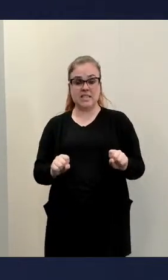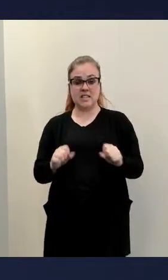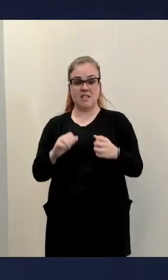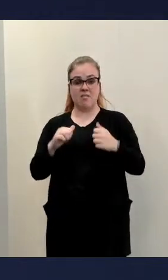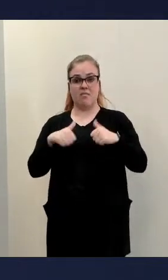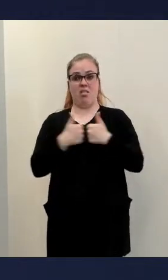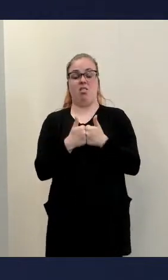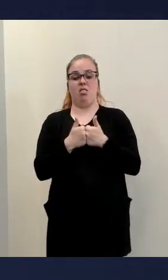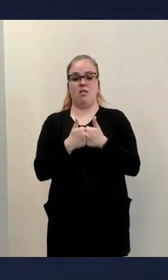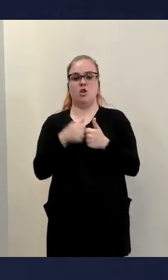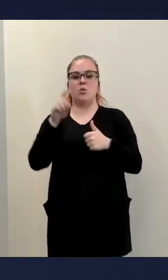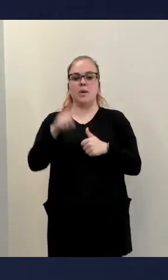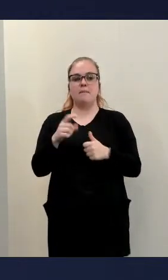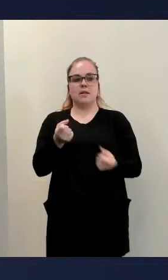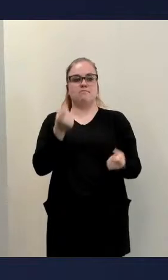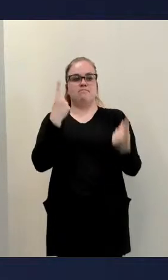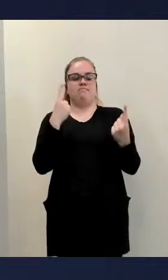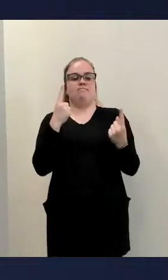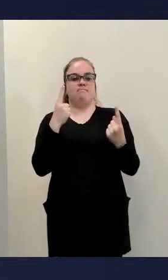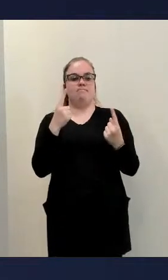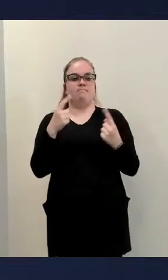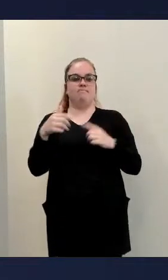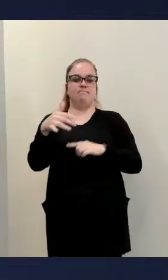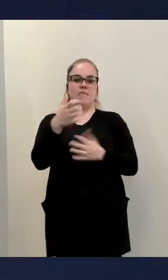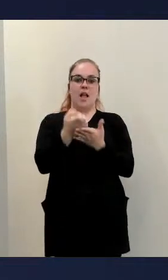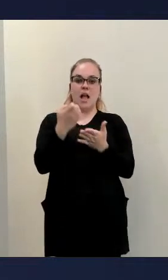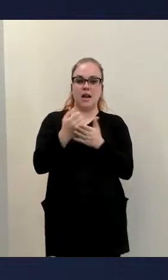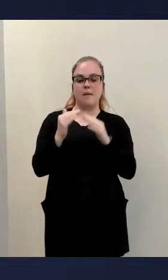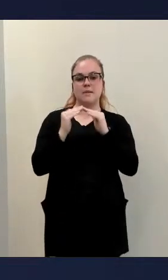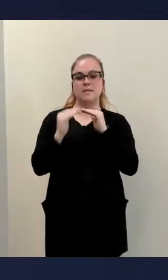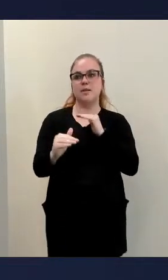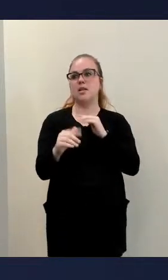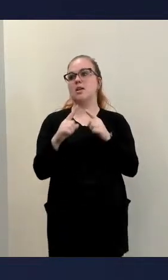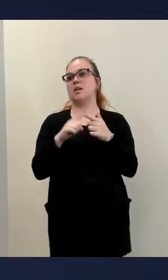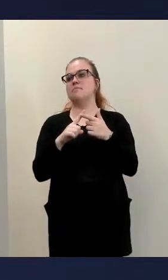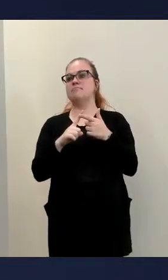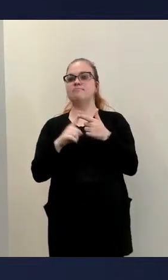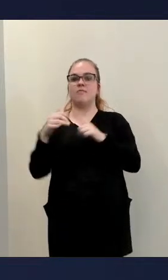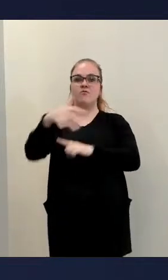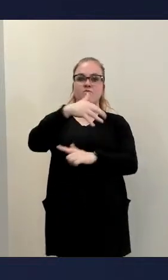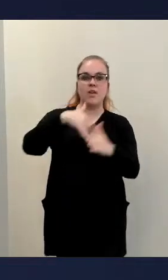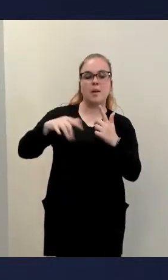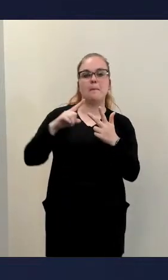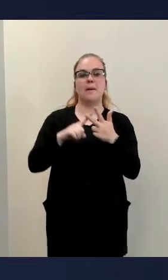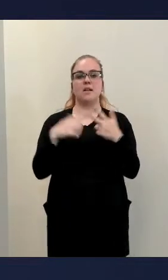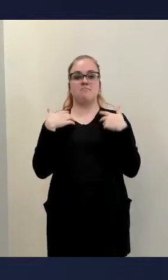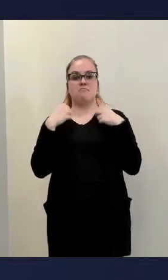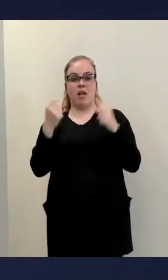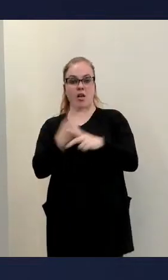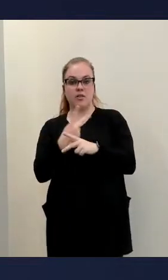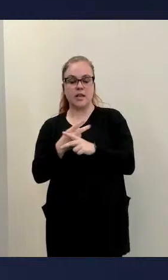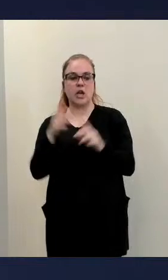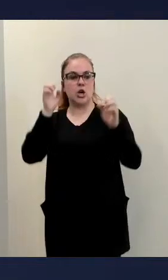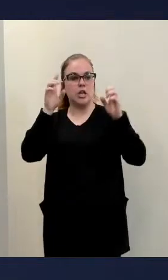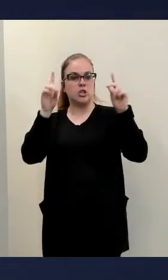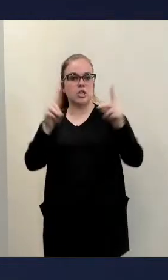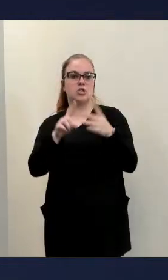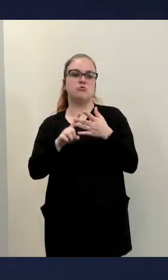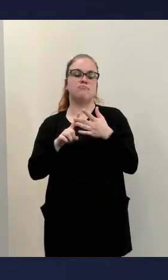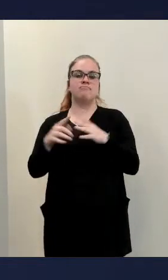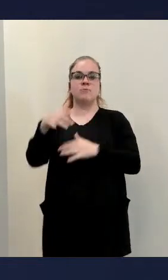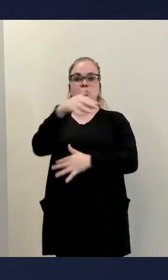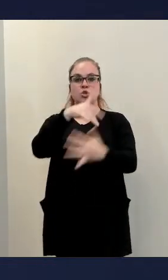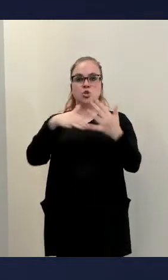of health around economic stability, built environment, healthcare, education, social and community